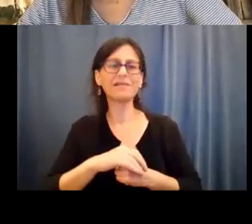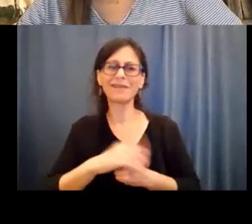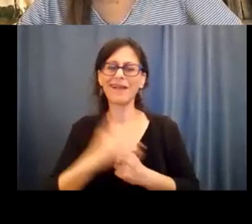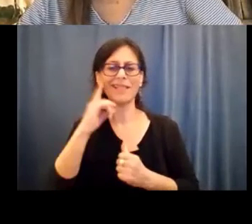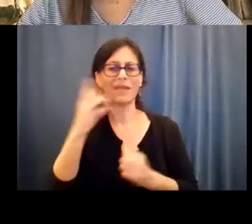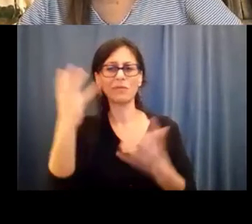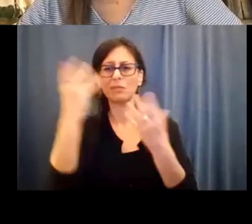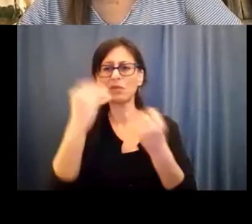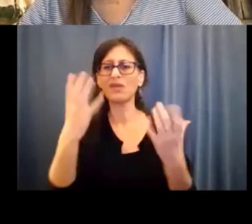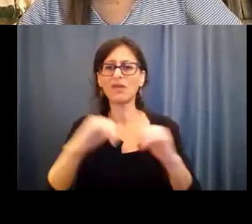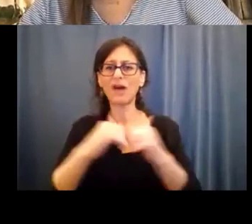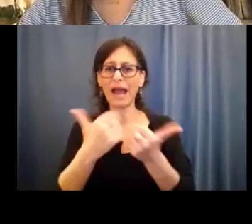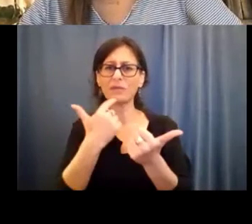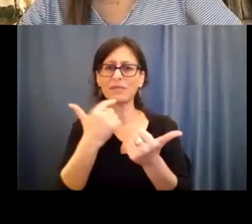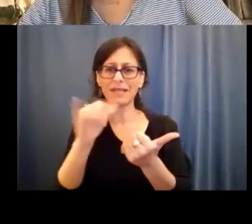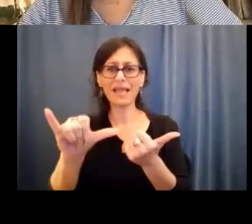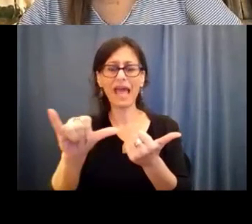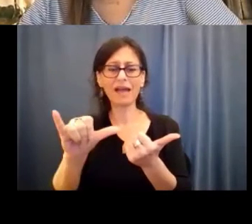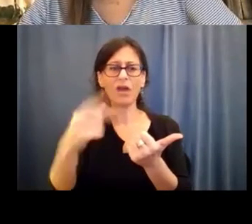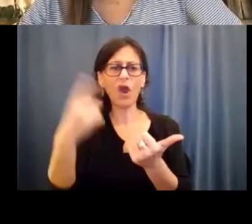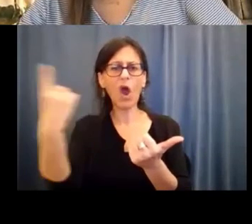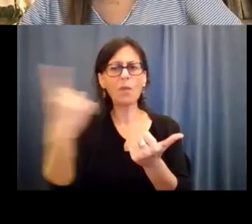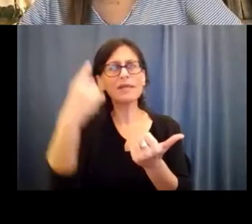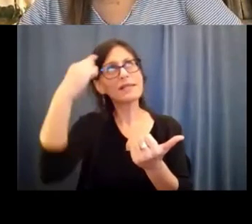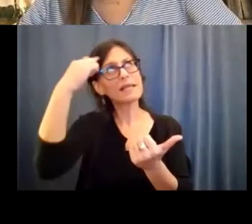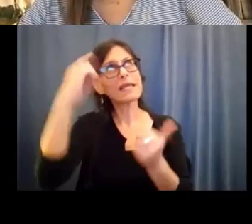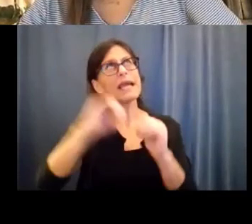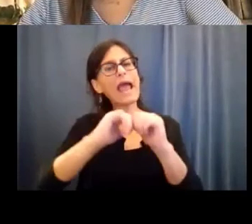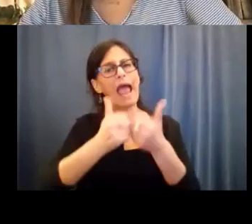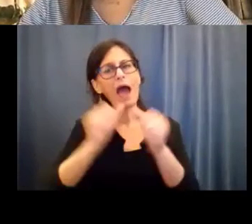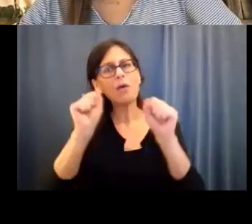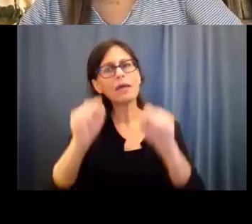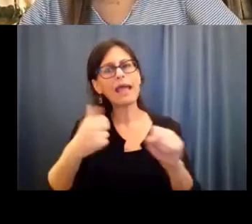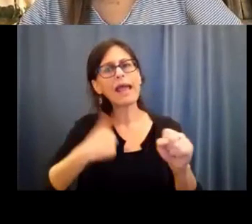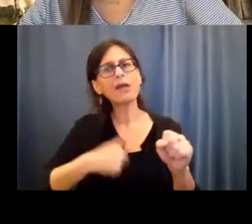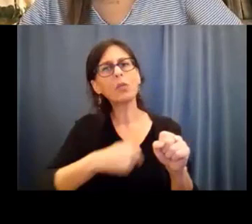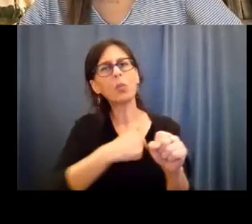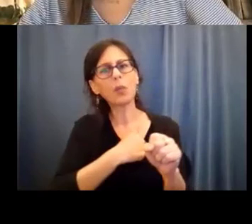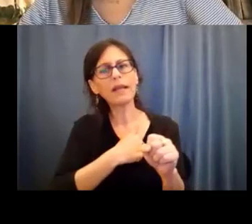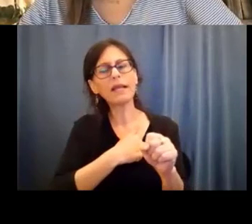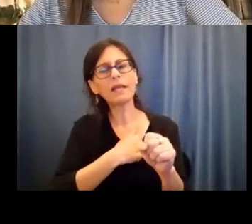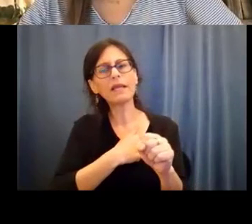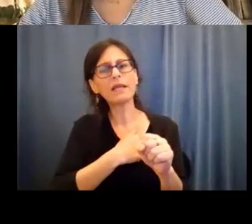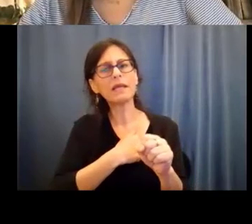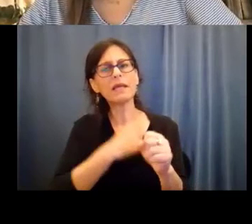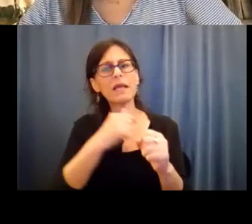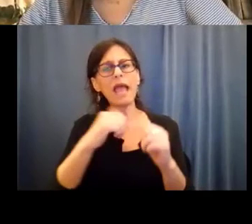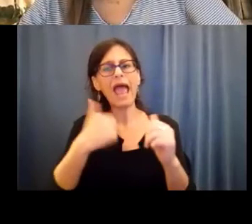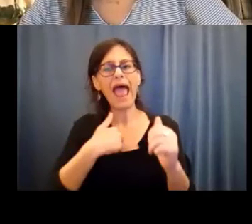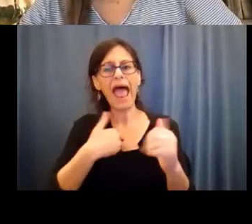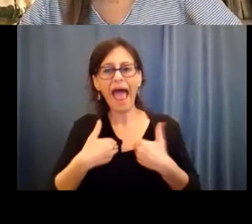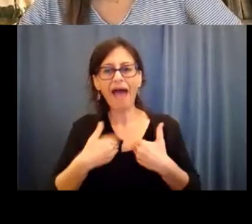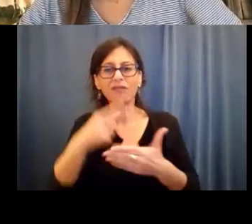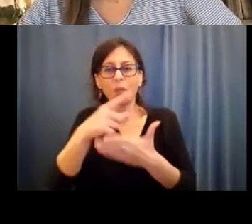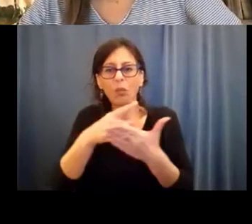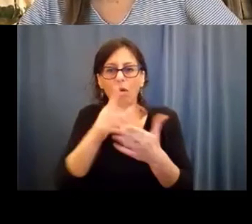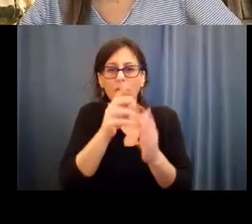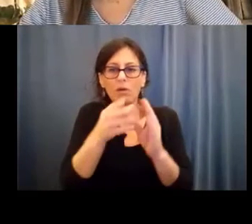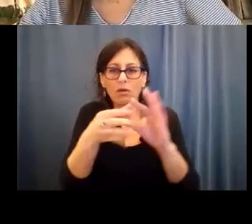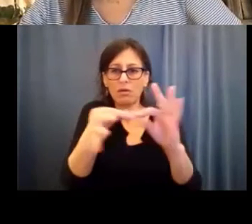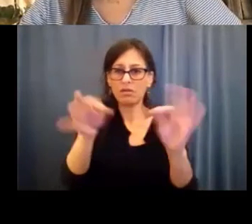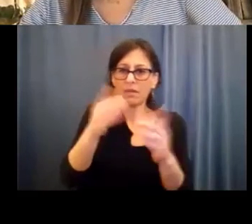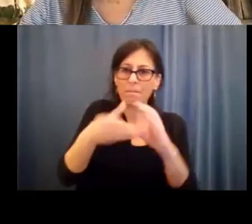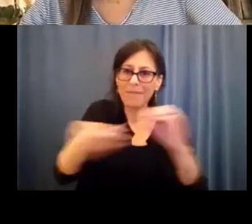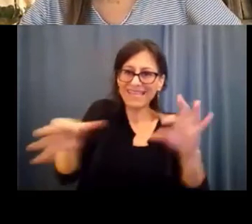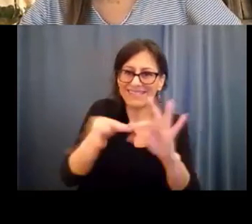and I thought it was really beautiful how you said that. Is you're always thinking, how can we have what we're saying be from the